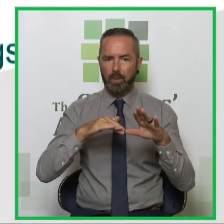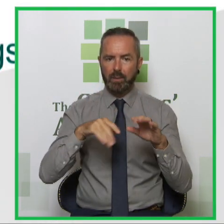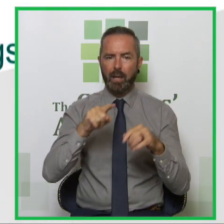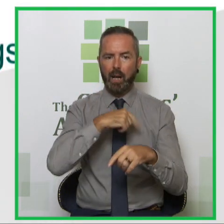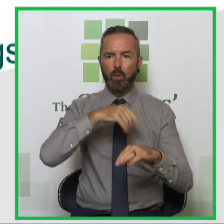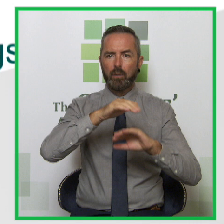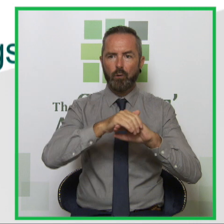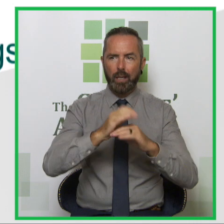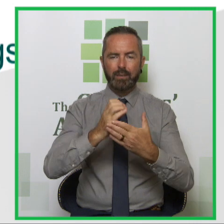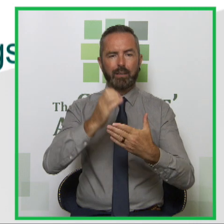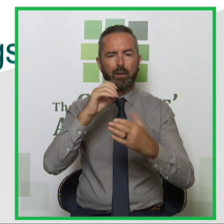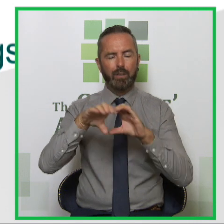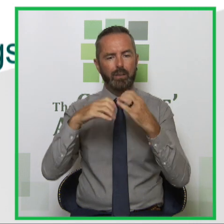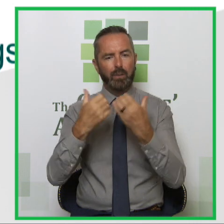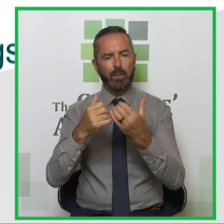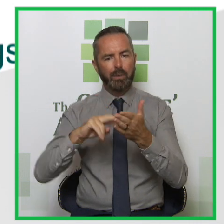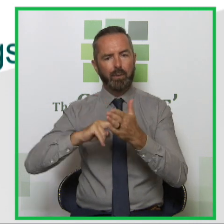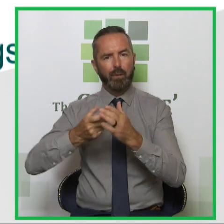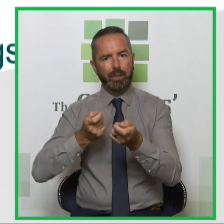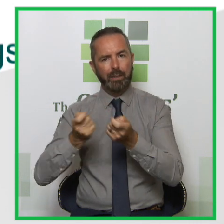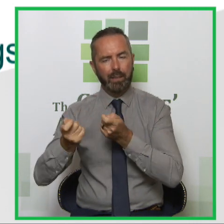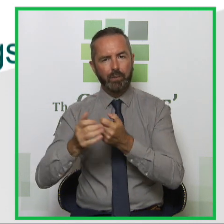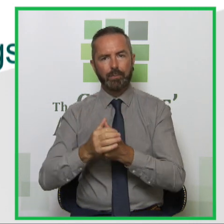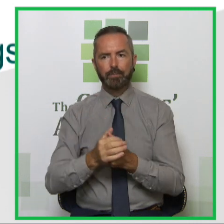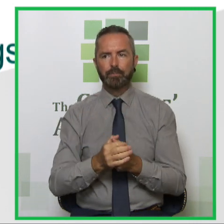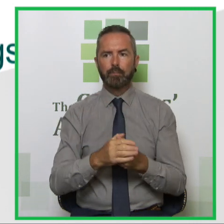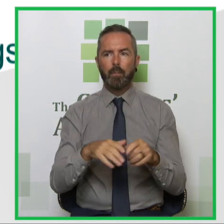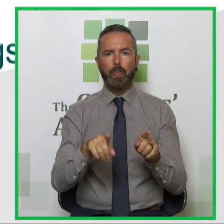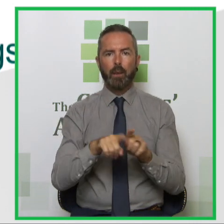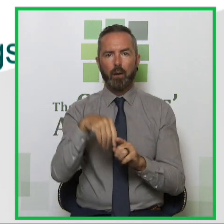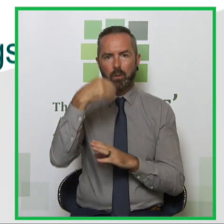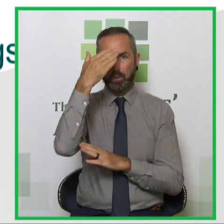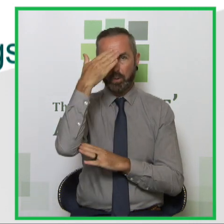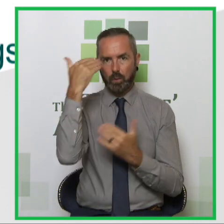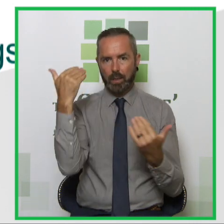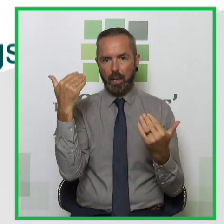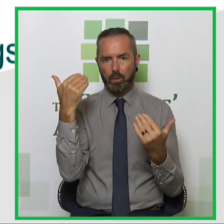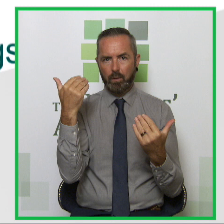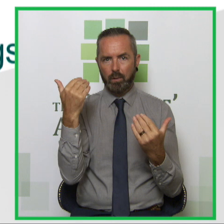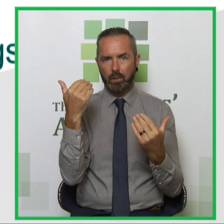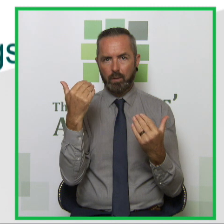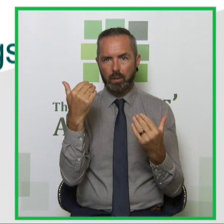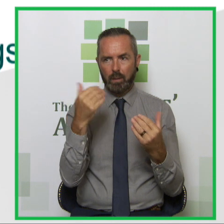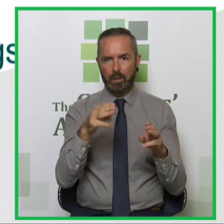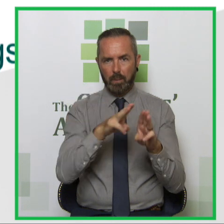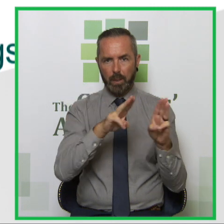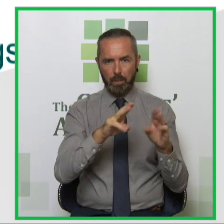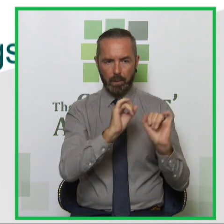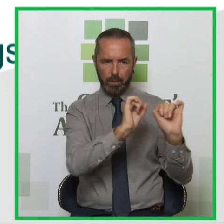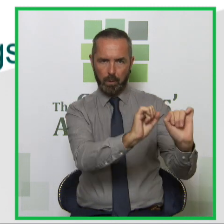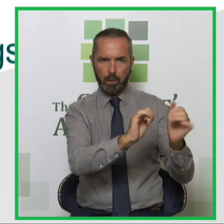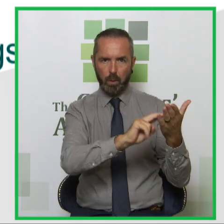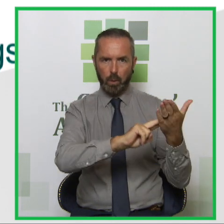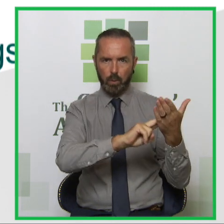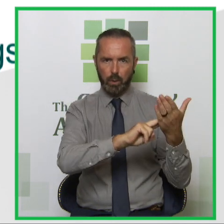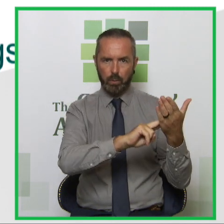our colleges, our communities, and our organisations. But we also know now that the profile of our drug users have changed